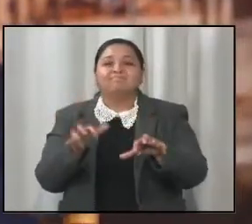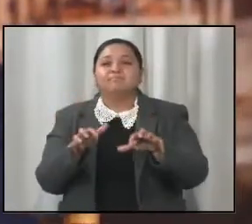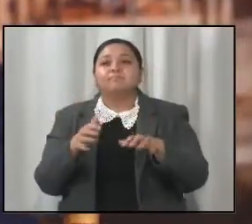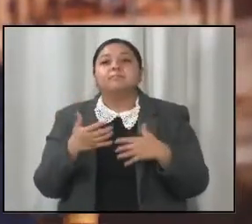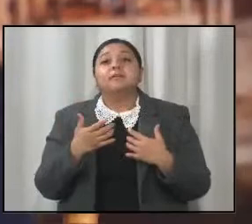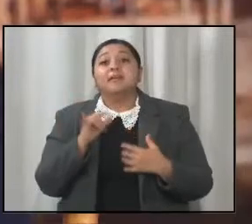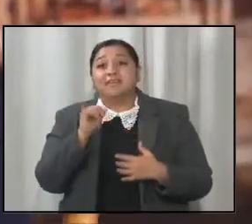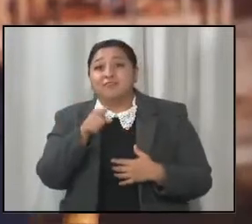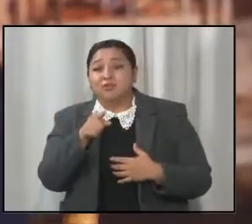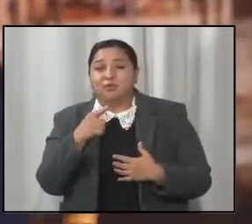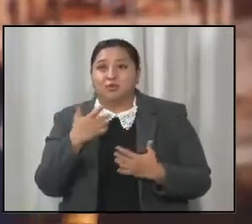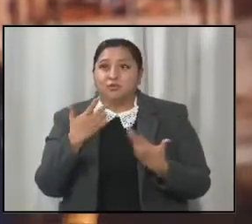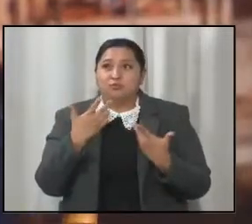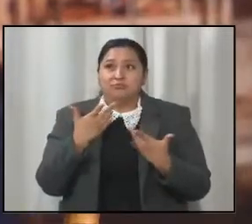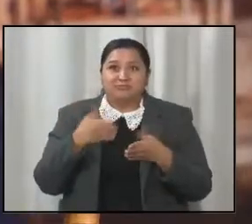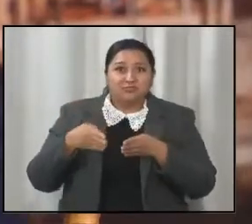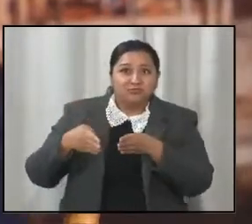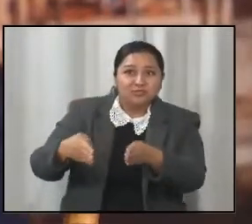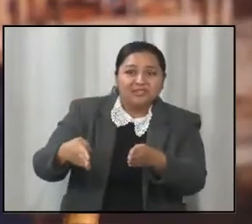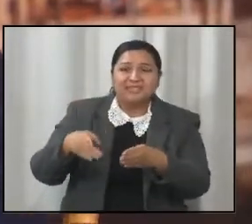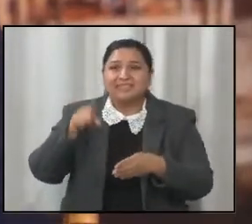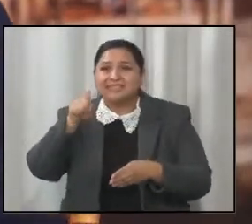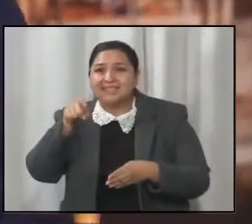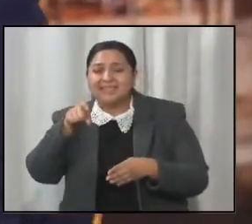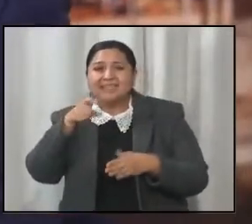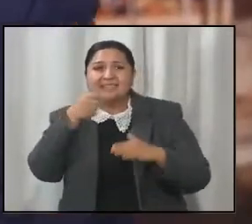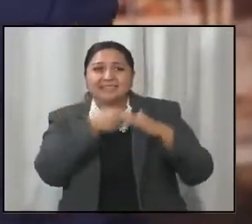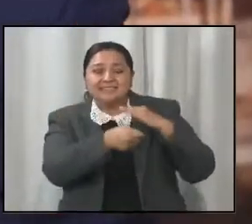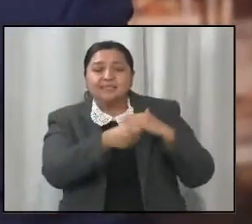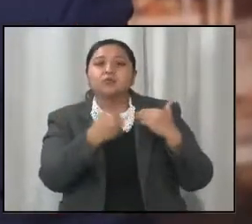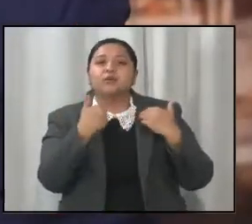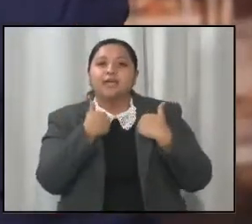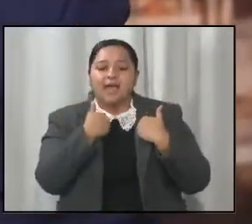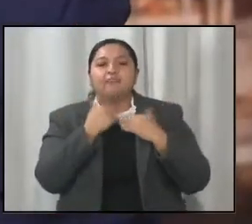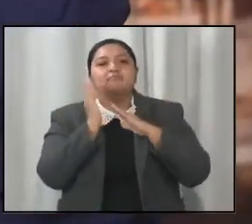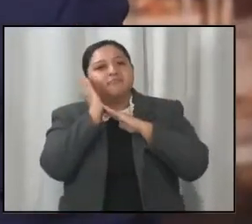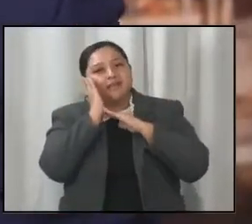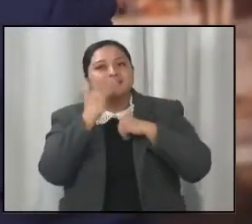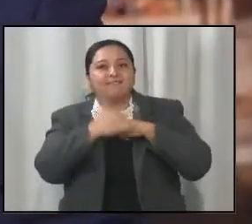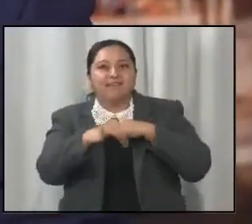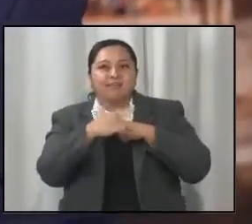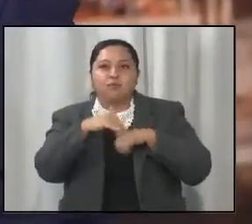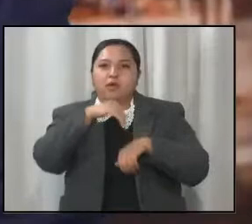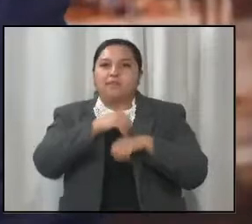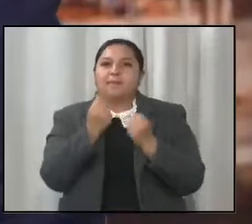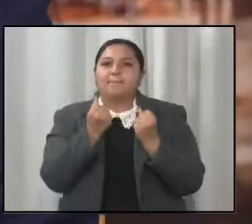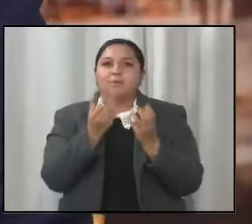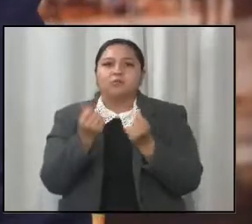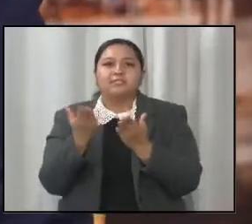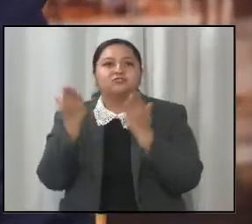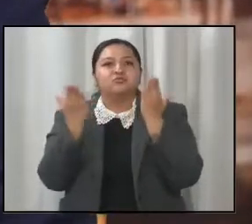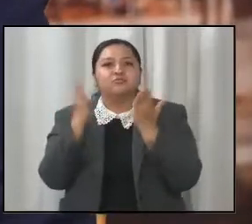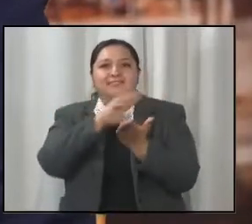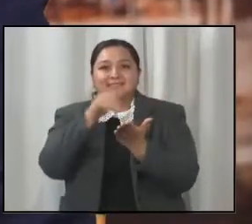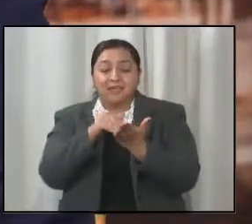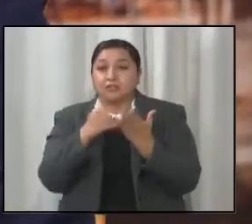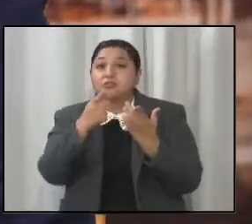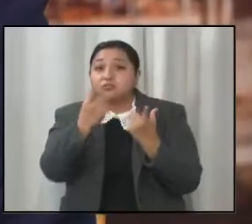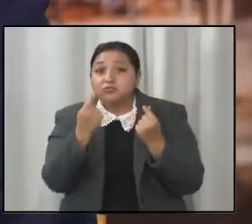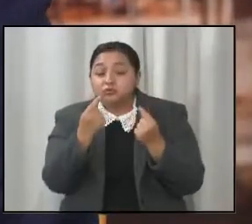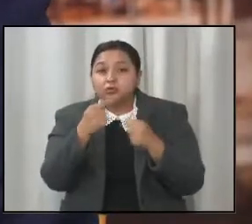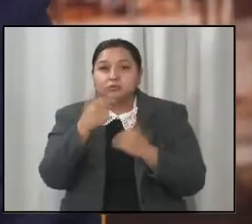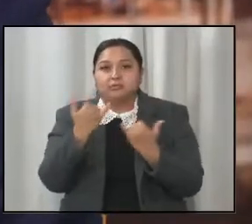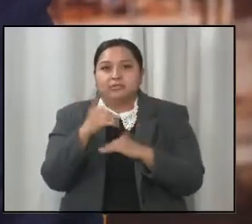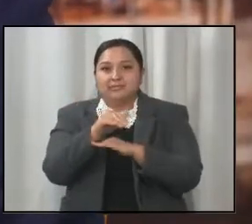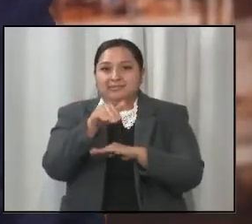cold, we have 60 warming beds available at the Multi-Service Center. All you need to do is come to the MSC at 6 p.m. to